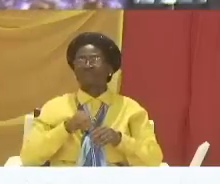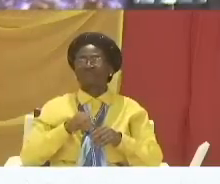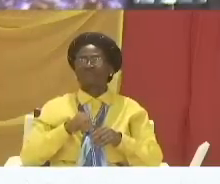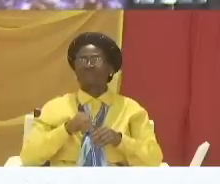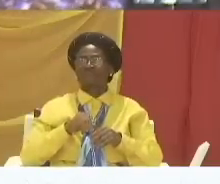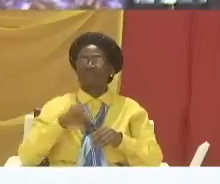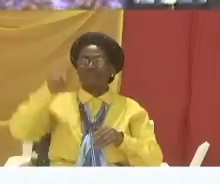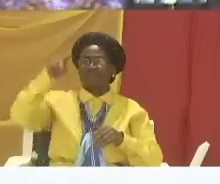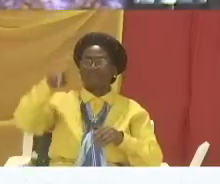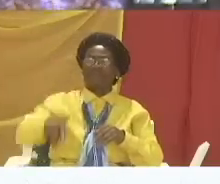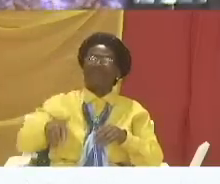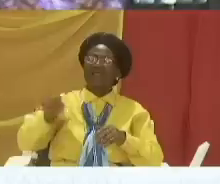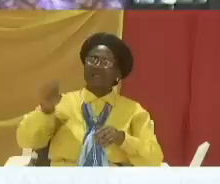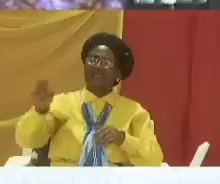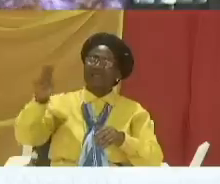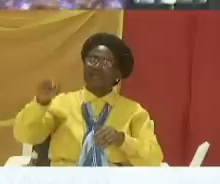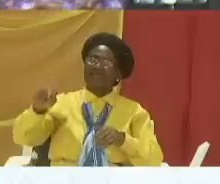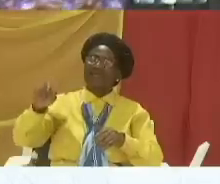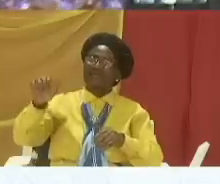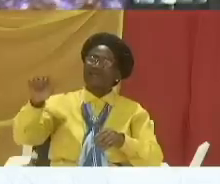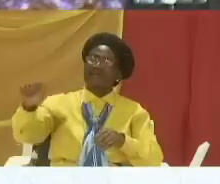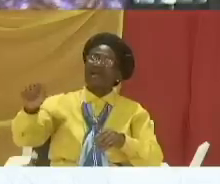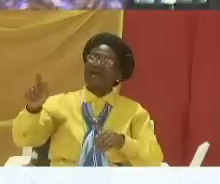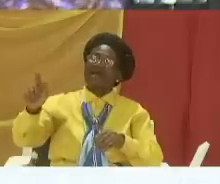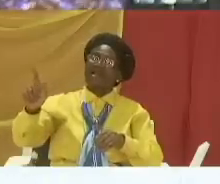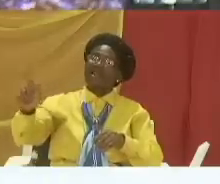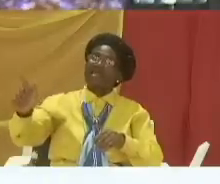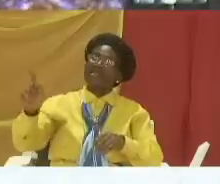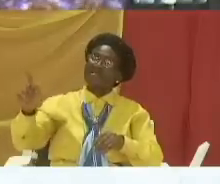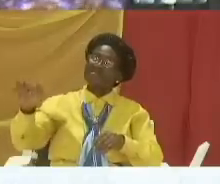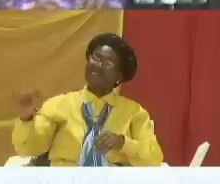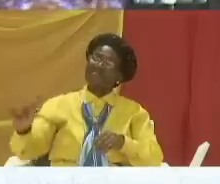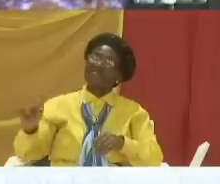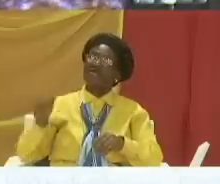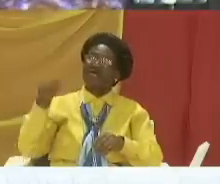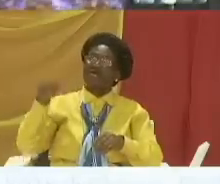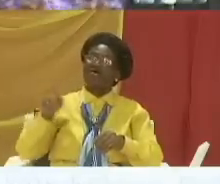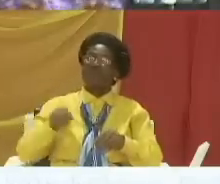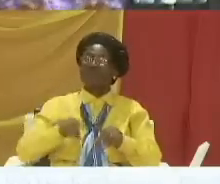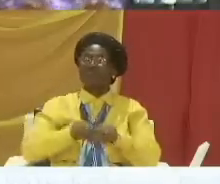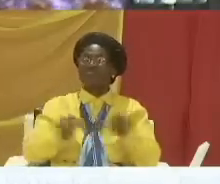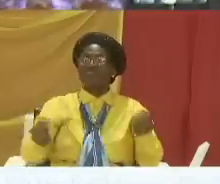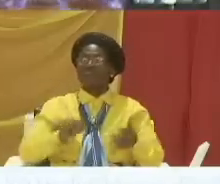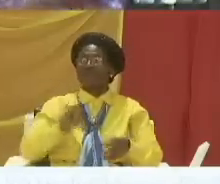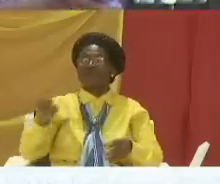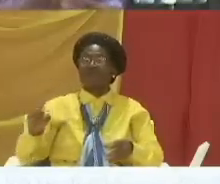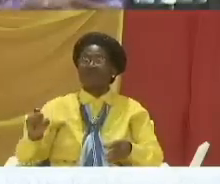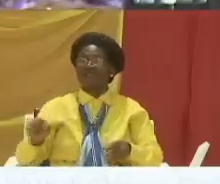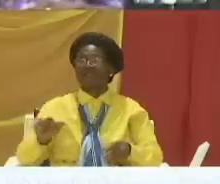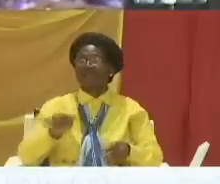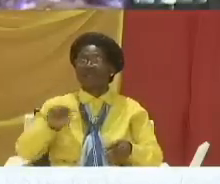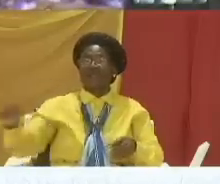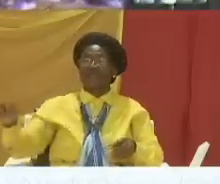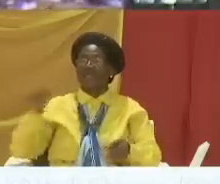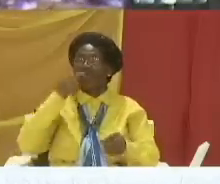Penalty for breaking a covenant is usually death.